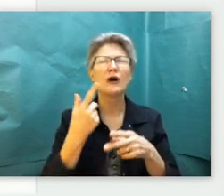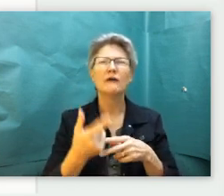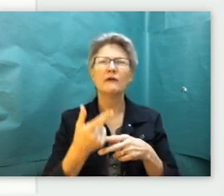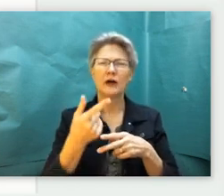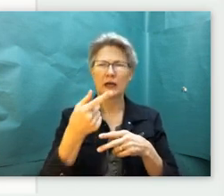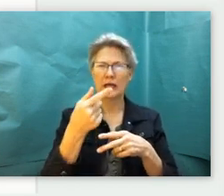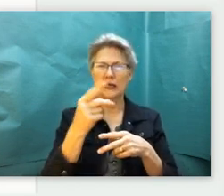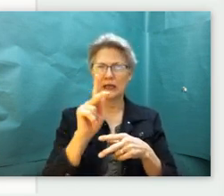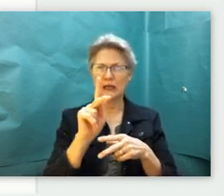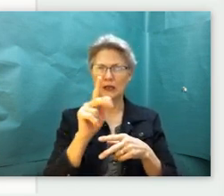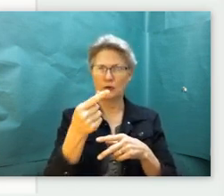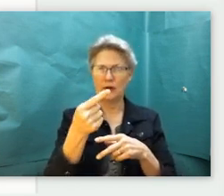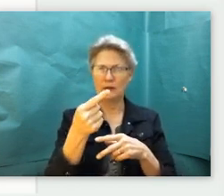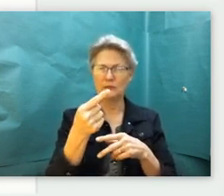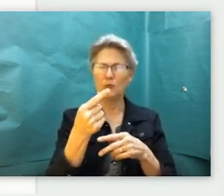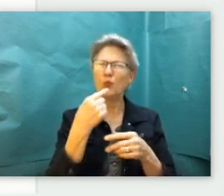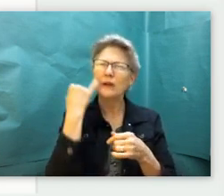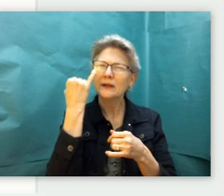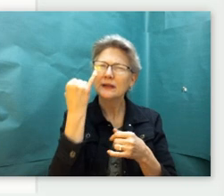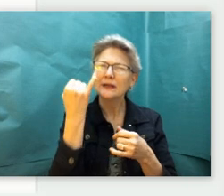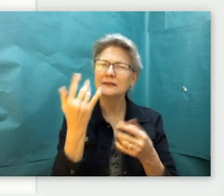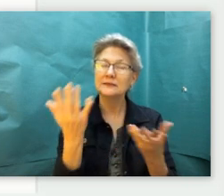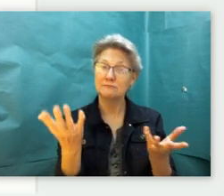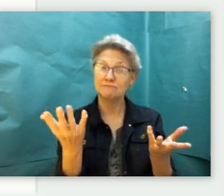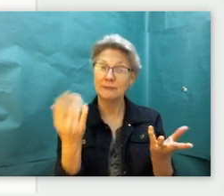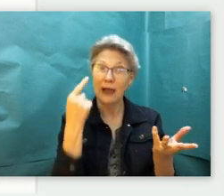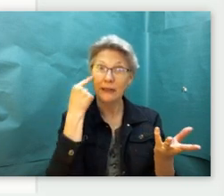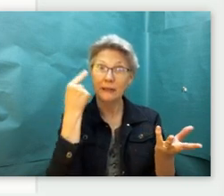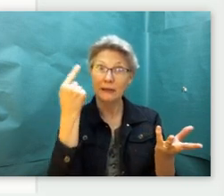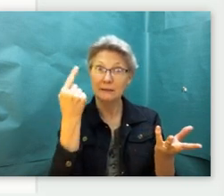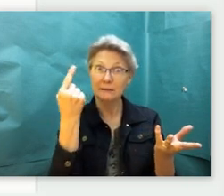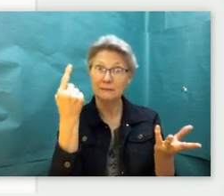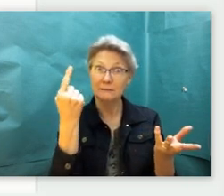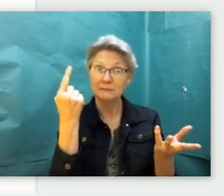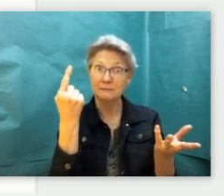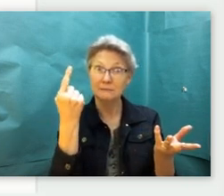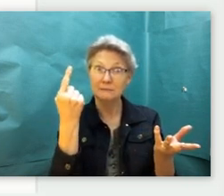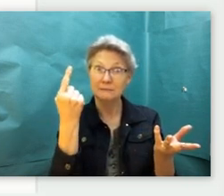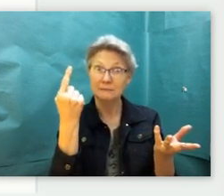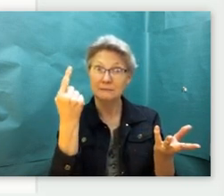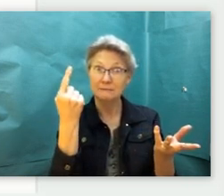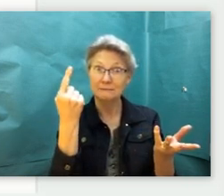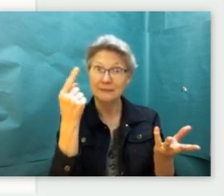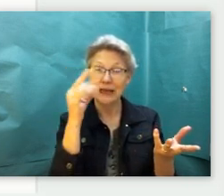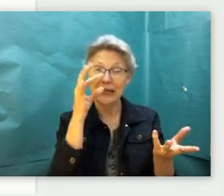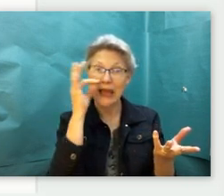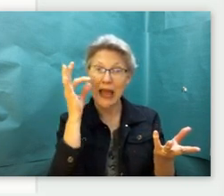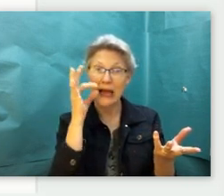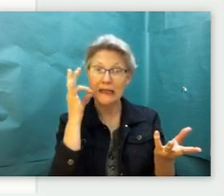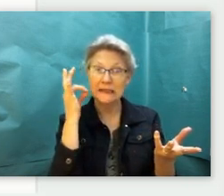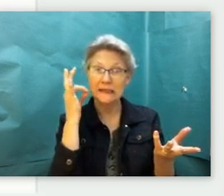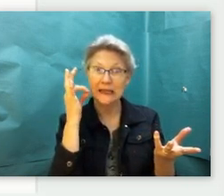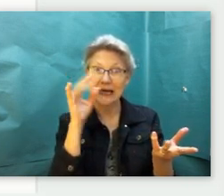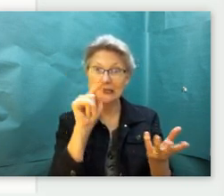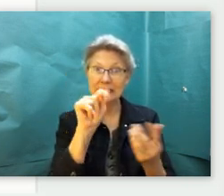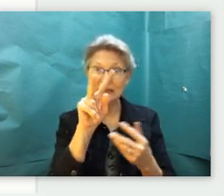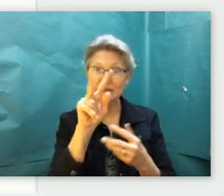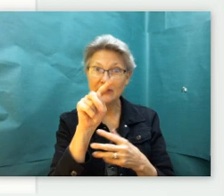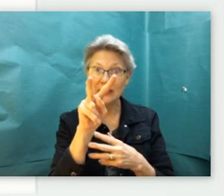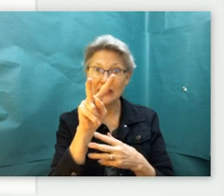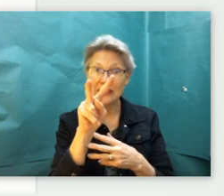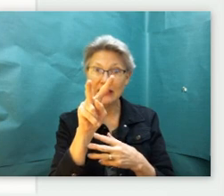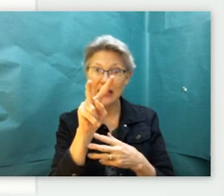ideas. I see. I think of a cat, a television, and a